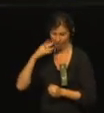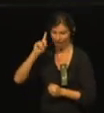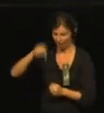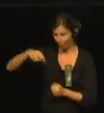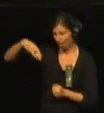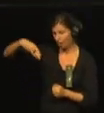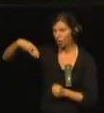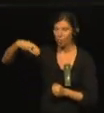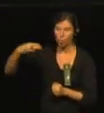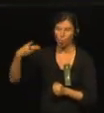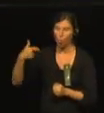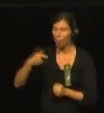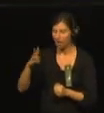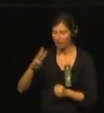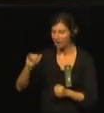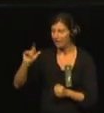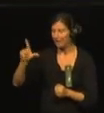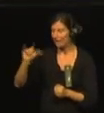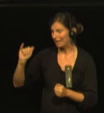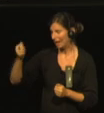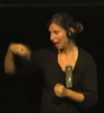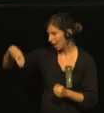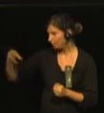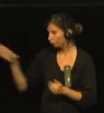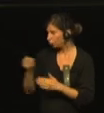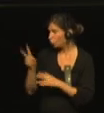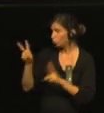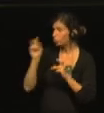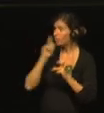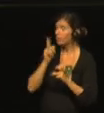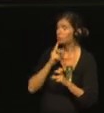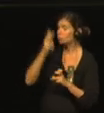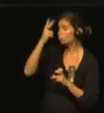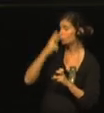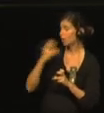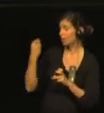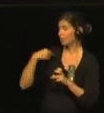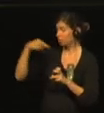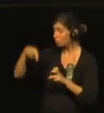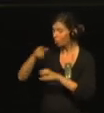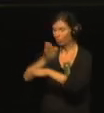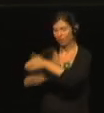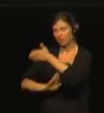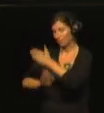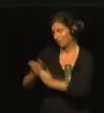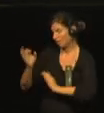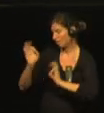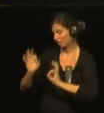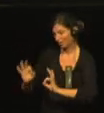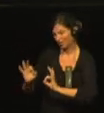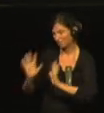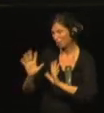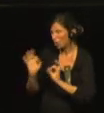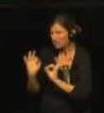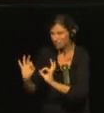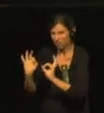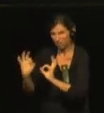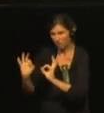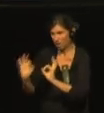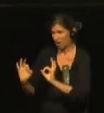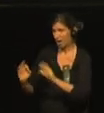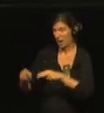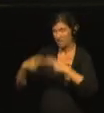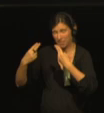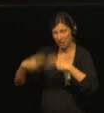mentioned, deafblindness is a unique disability with specific barriers, and these barriers,